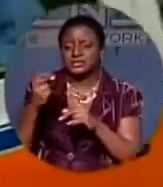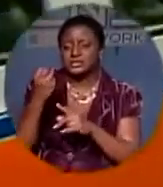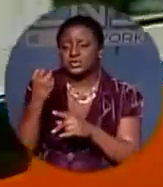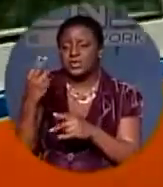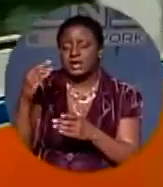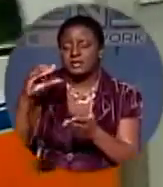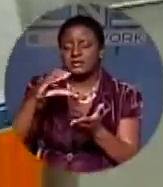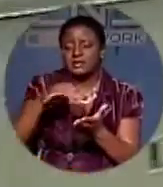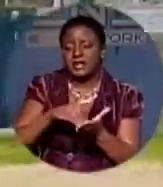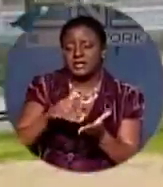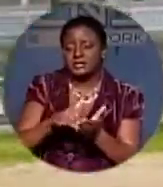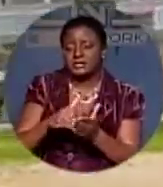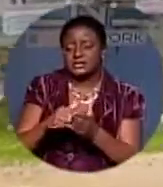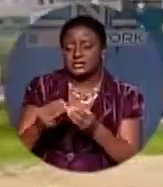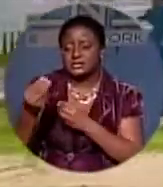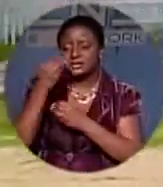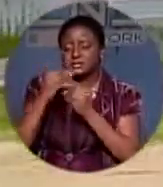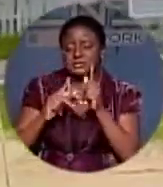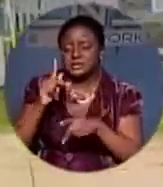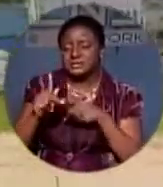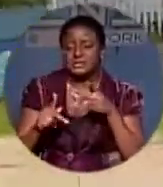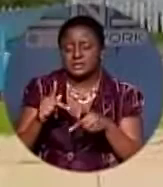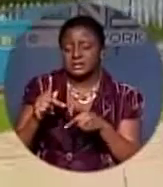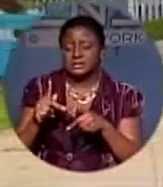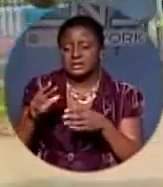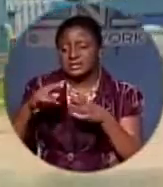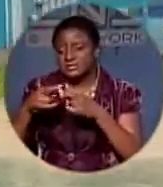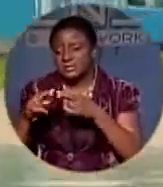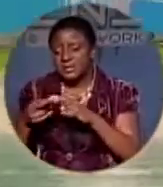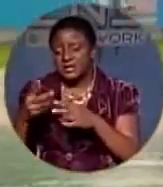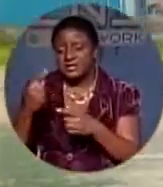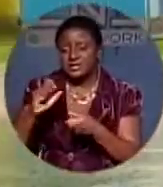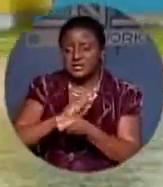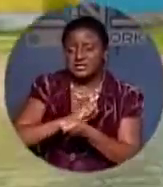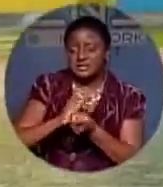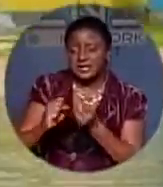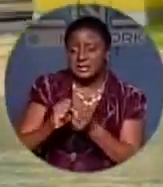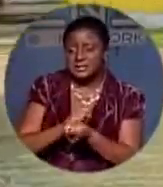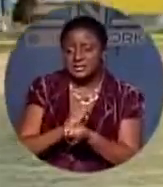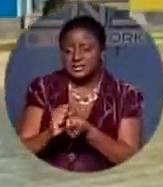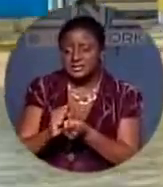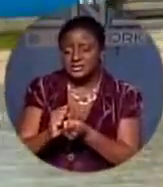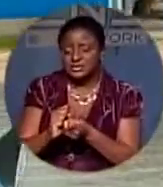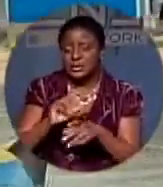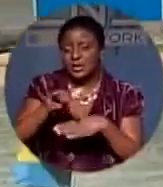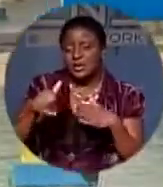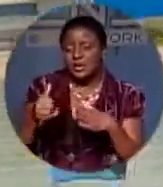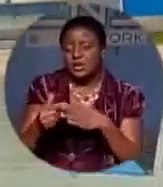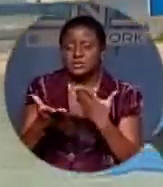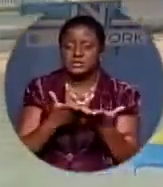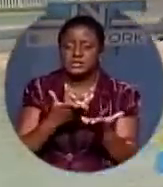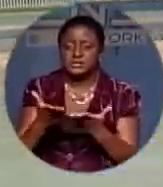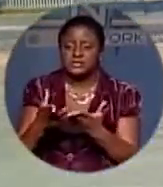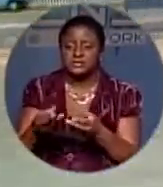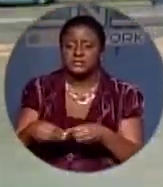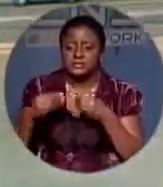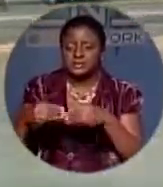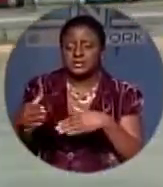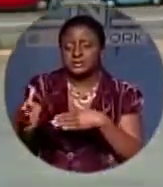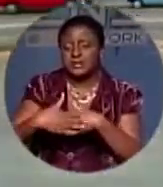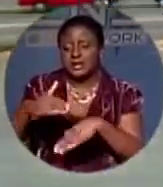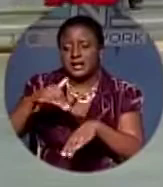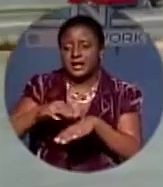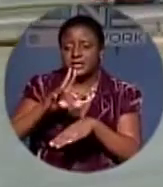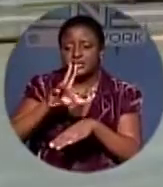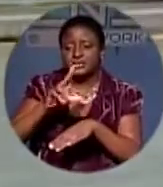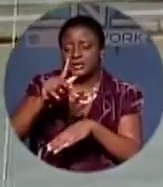the damage, which included replacing more than 1,000 feet of cable. All services were restored at 3 p.m. this afternoon, with